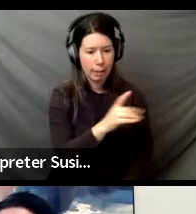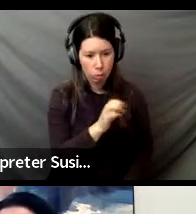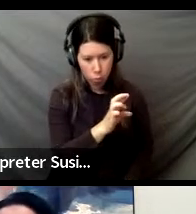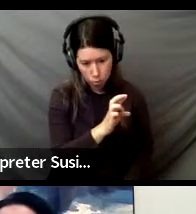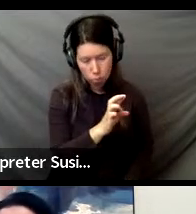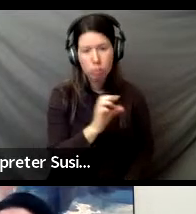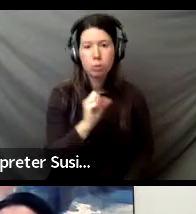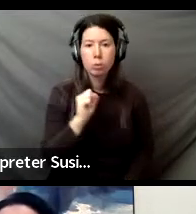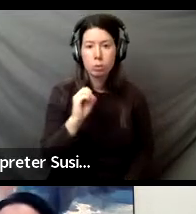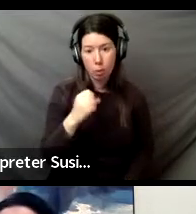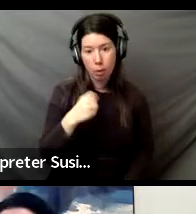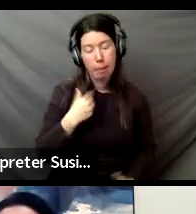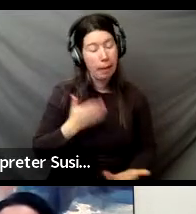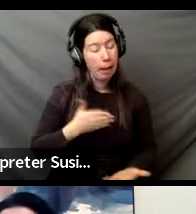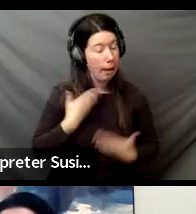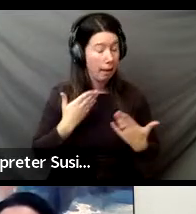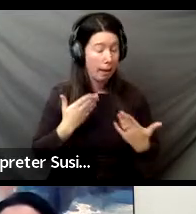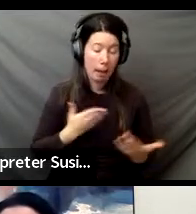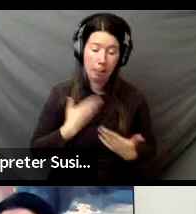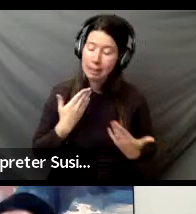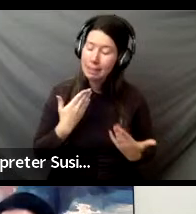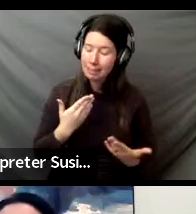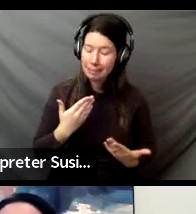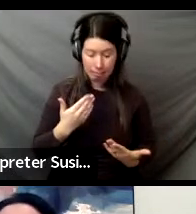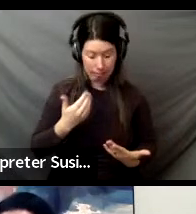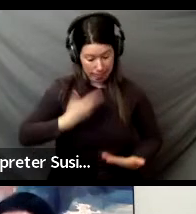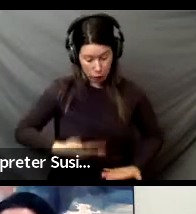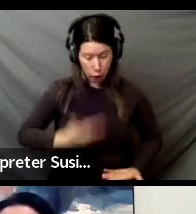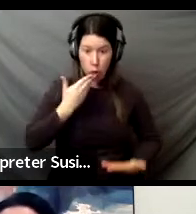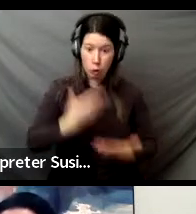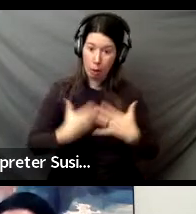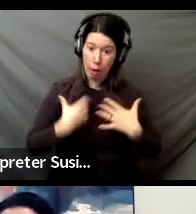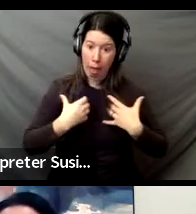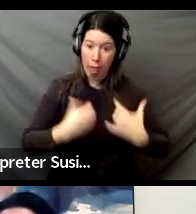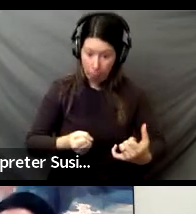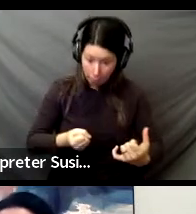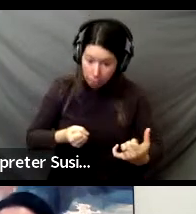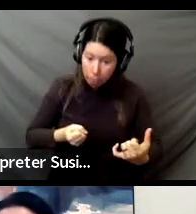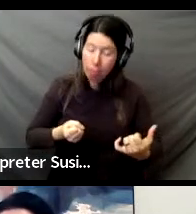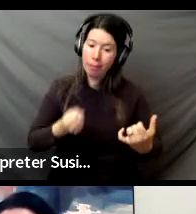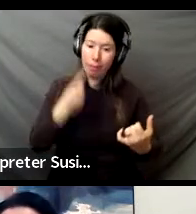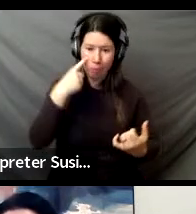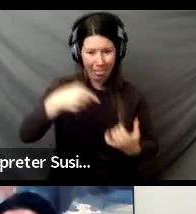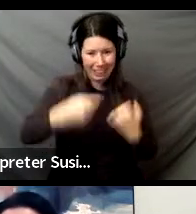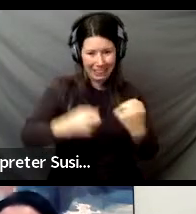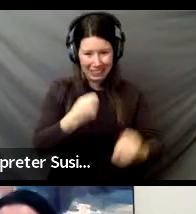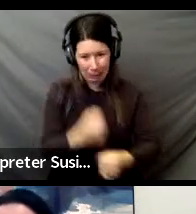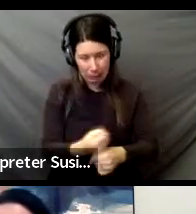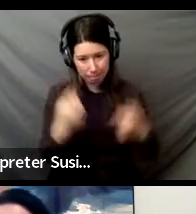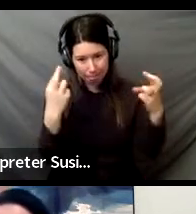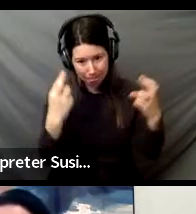really happy to have good health going into 2023.